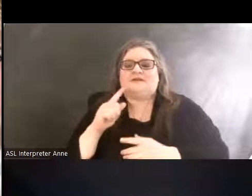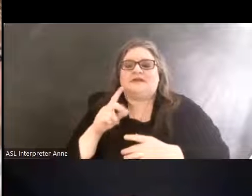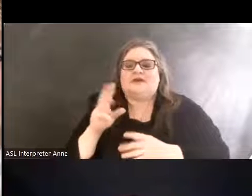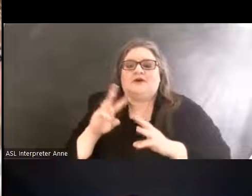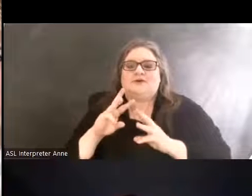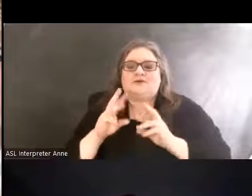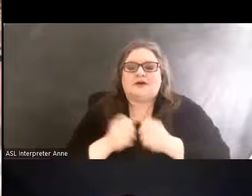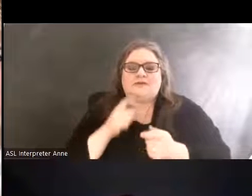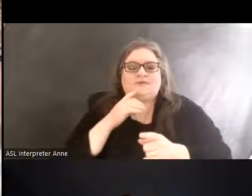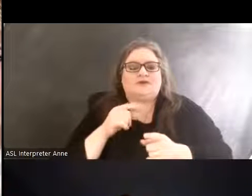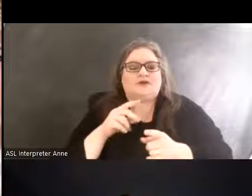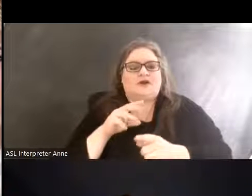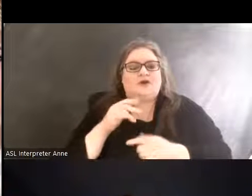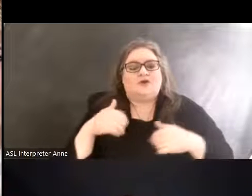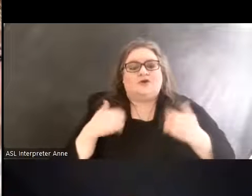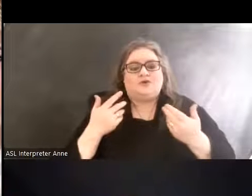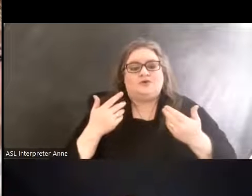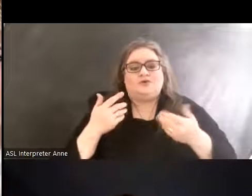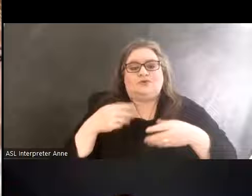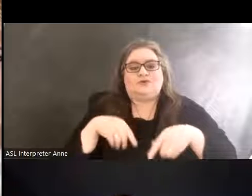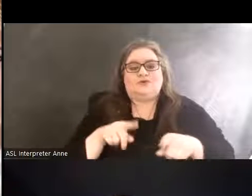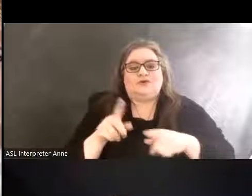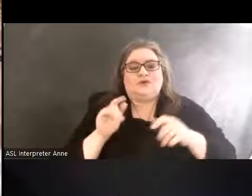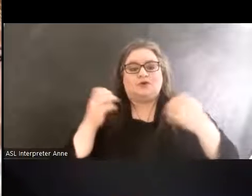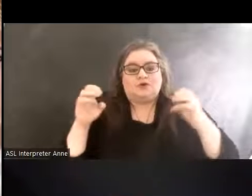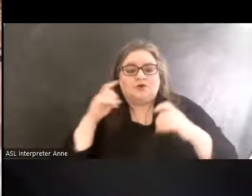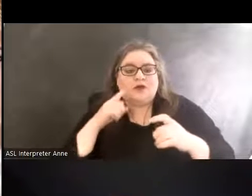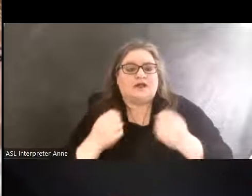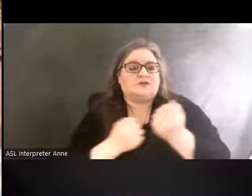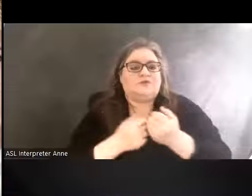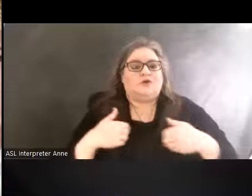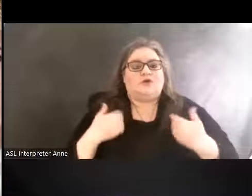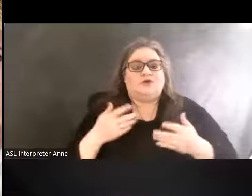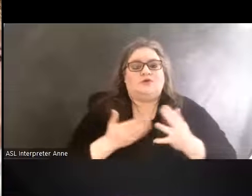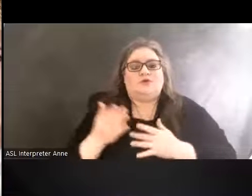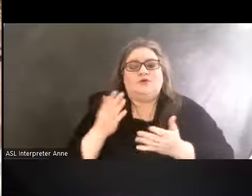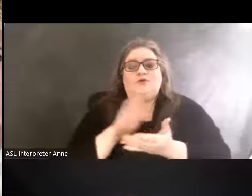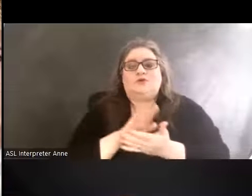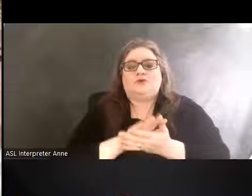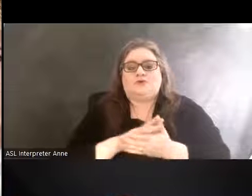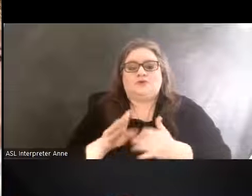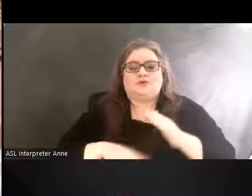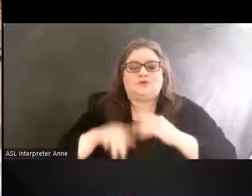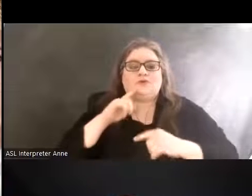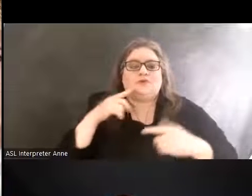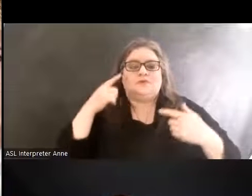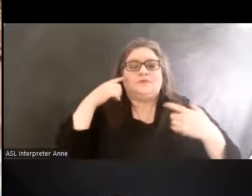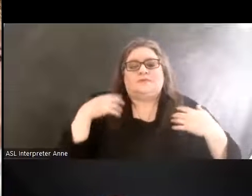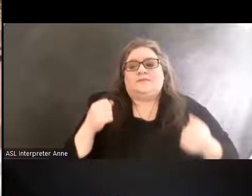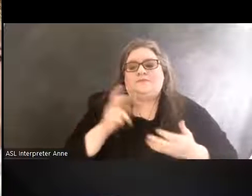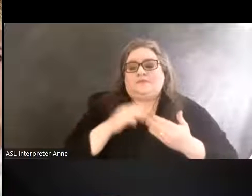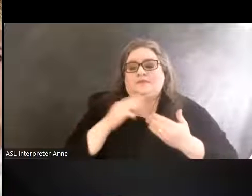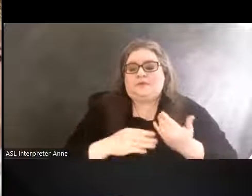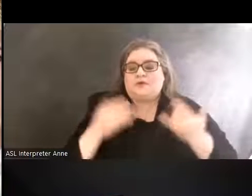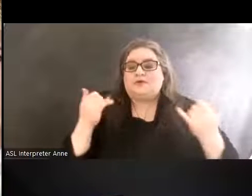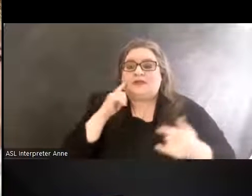Crisis, Supporting Youth Through School and Clinic-Based Mental Health Programs. Today's presentation will be recorded, and